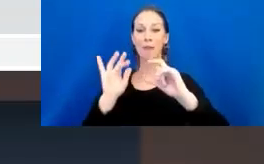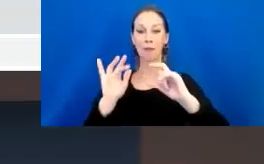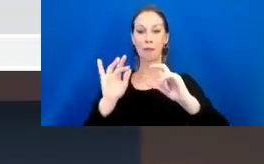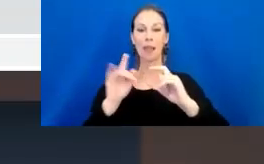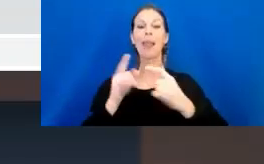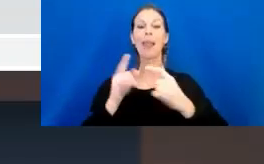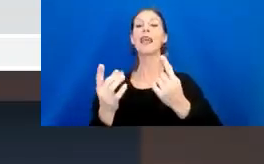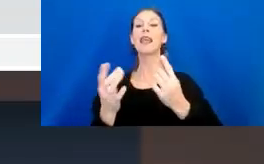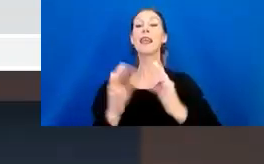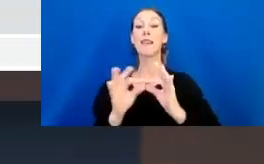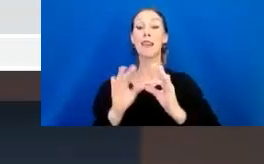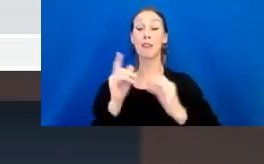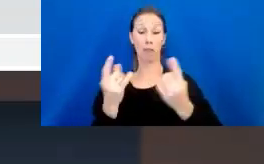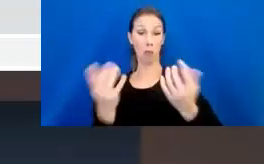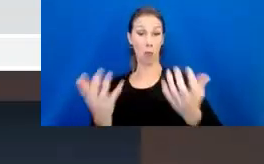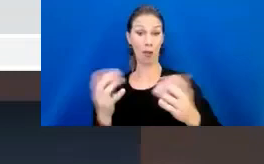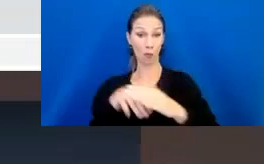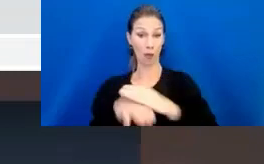session to begin with.